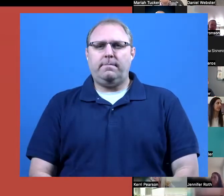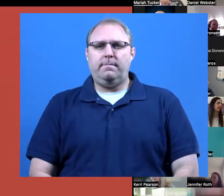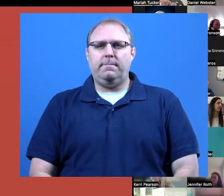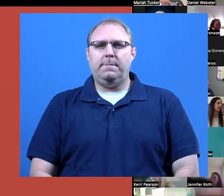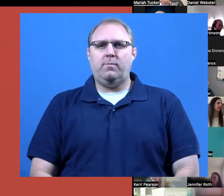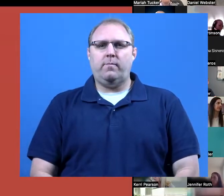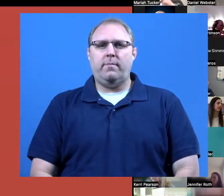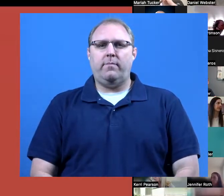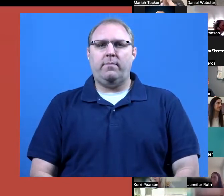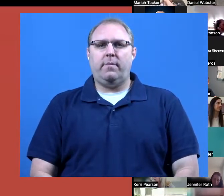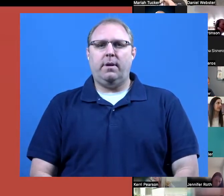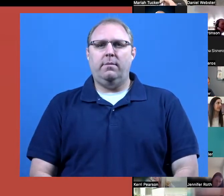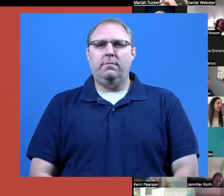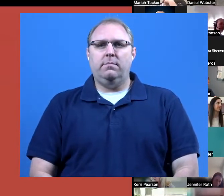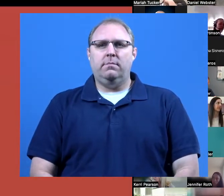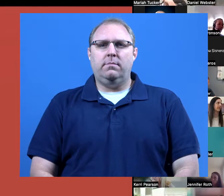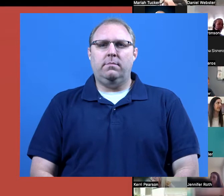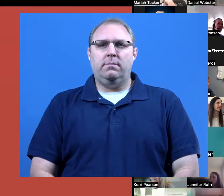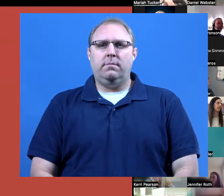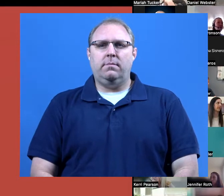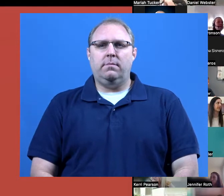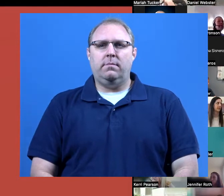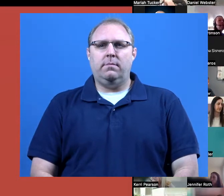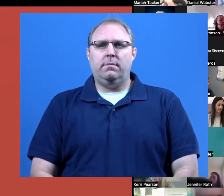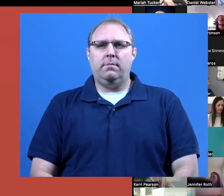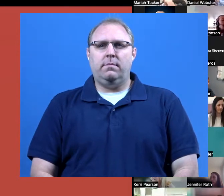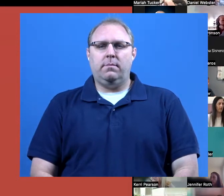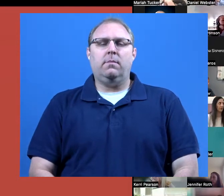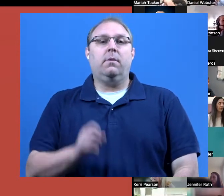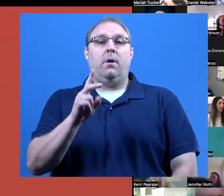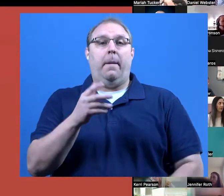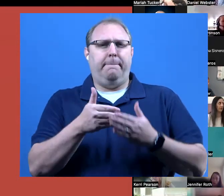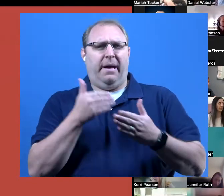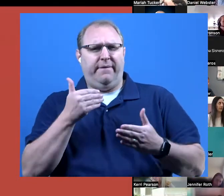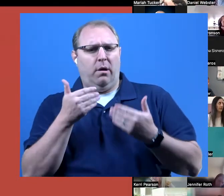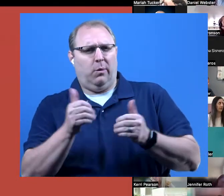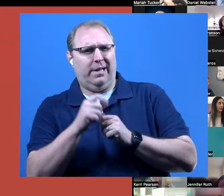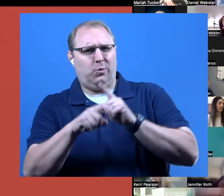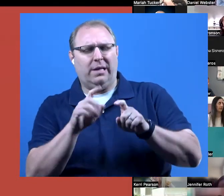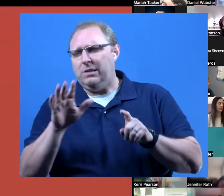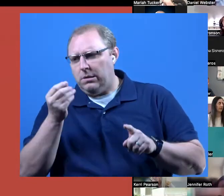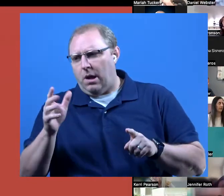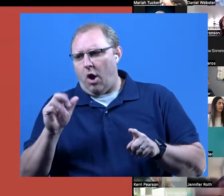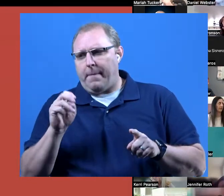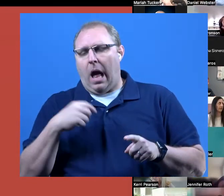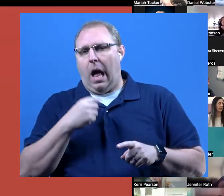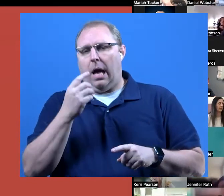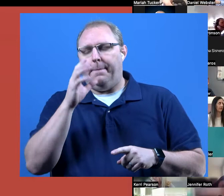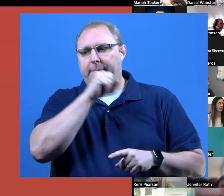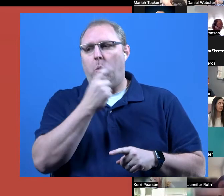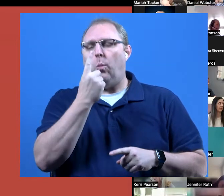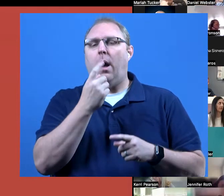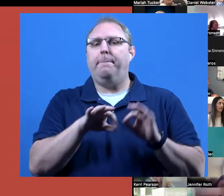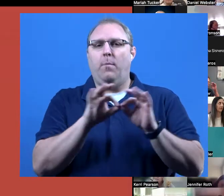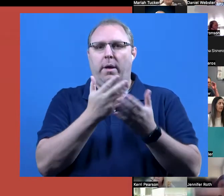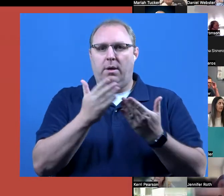Armin, so I failed to mention one quick housekeeping. So as a reminder, if you're having questions throughout a particular section, so for instance, the